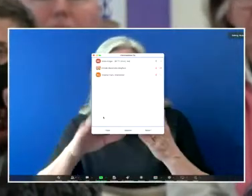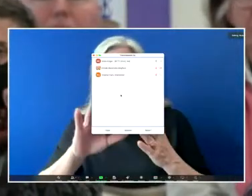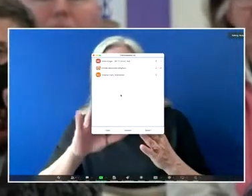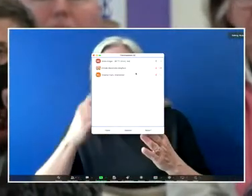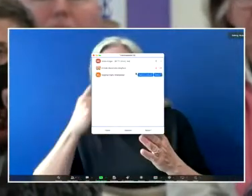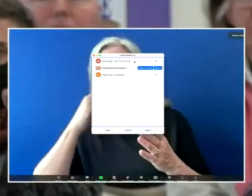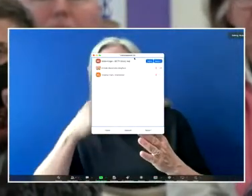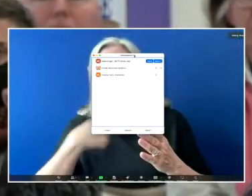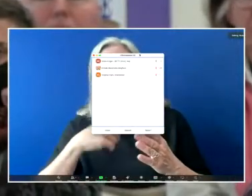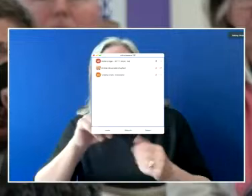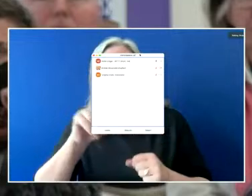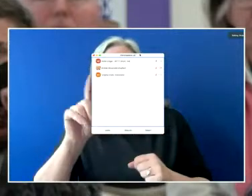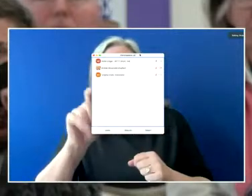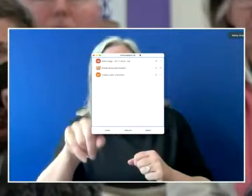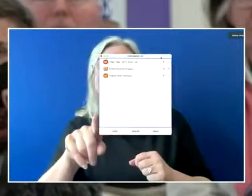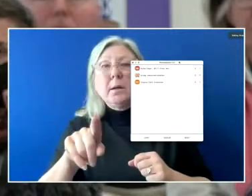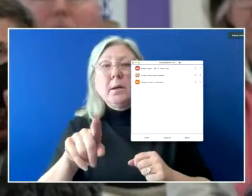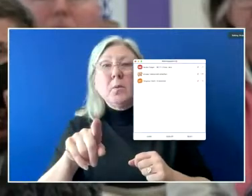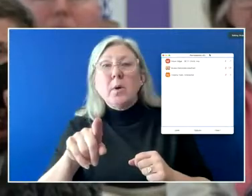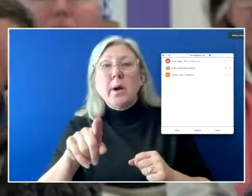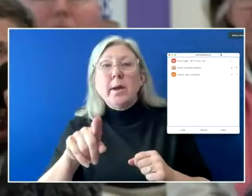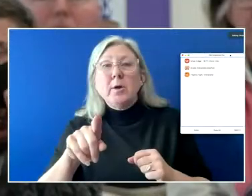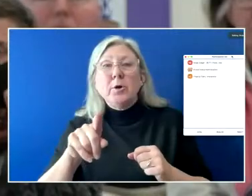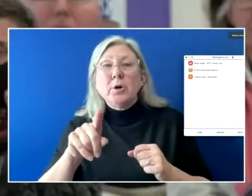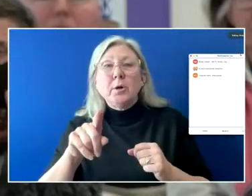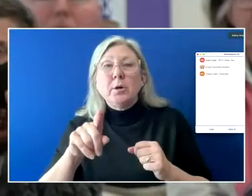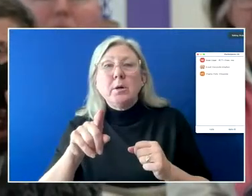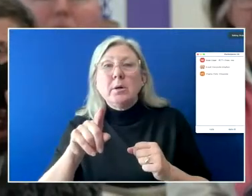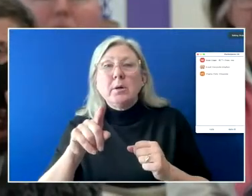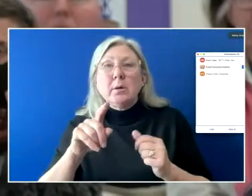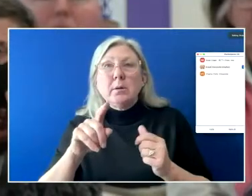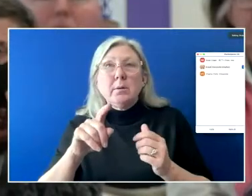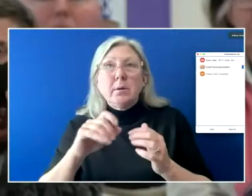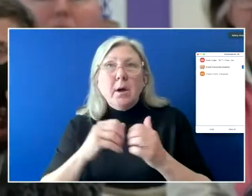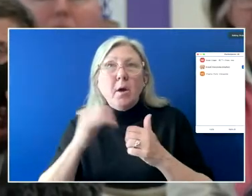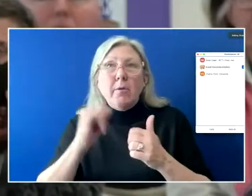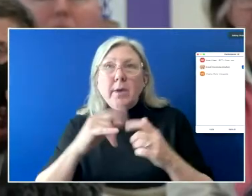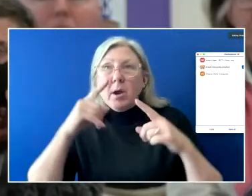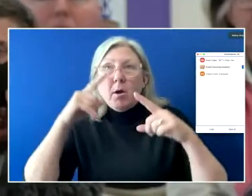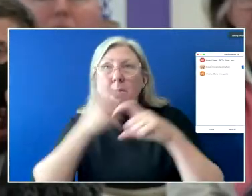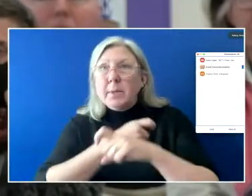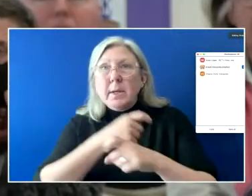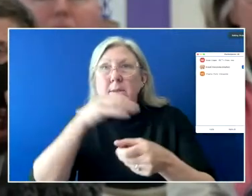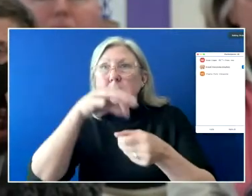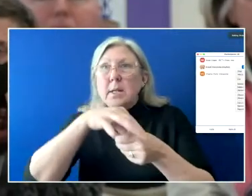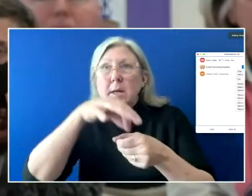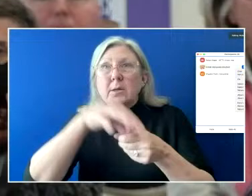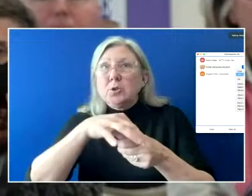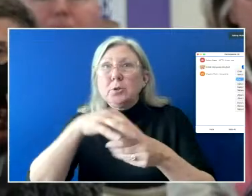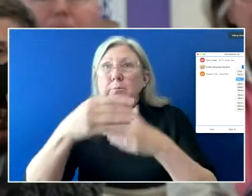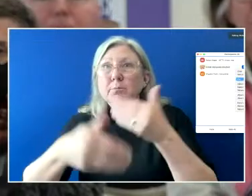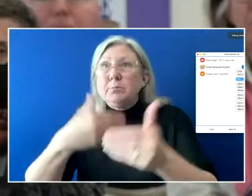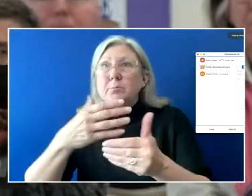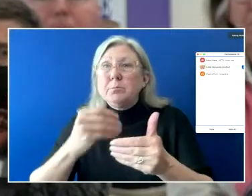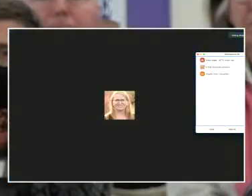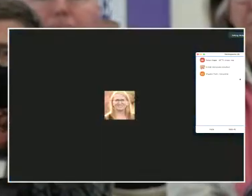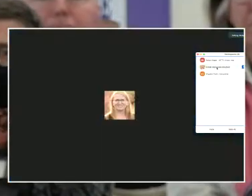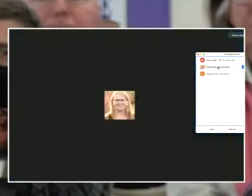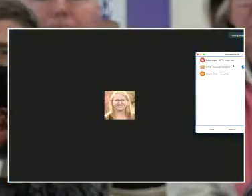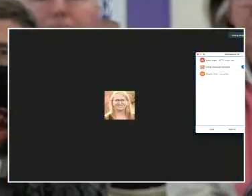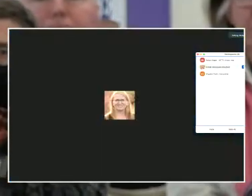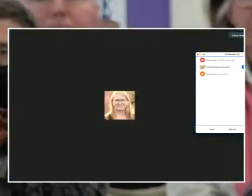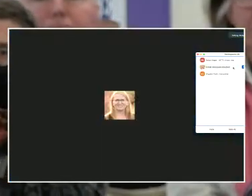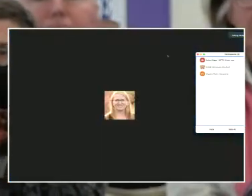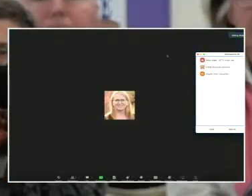to to um the complications on using this in every election and the serious research that she has done over the last few years to explore